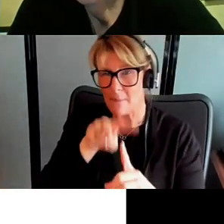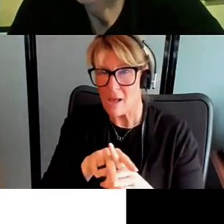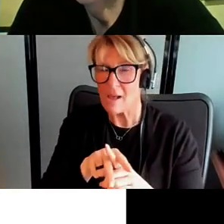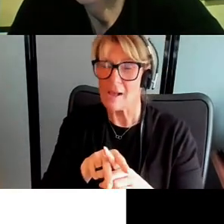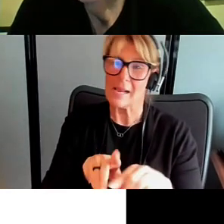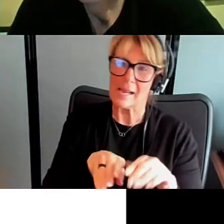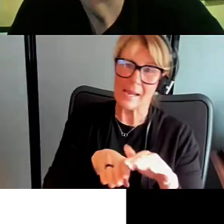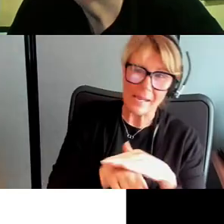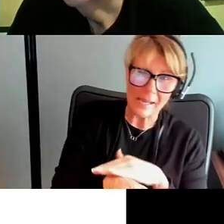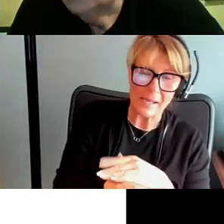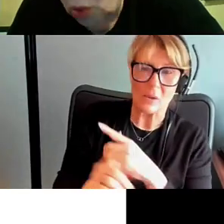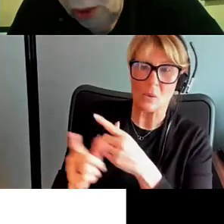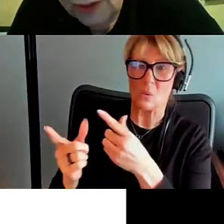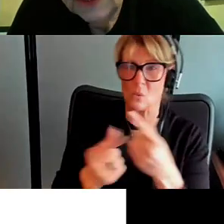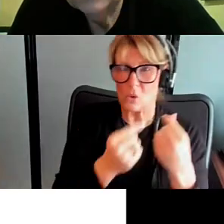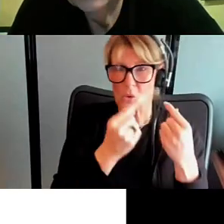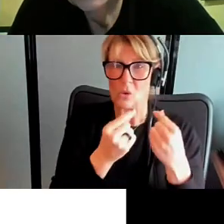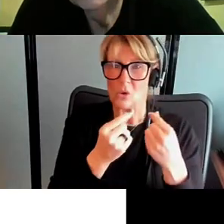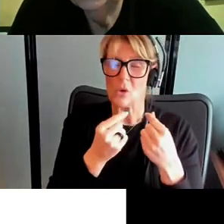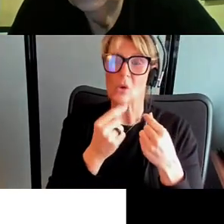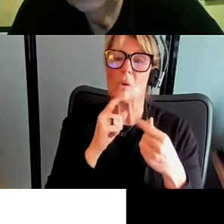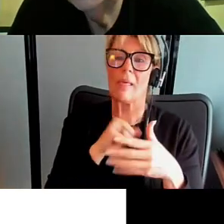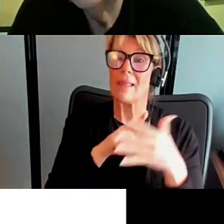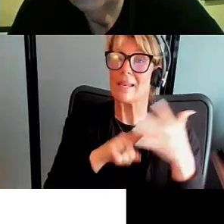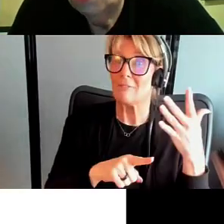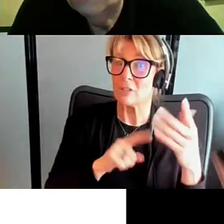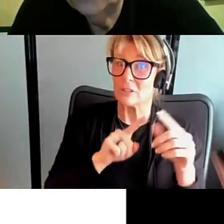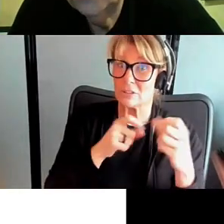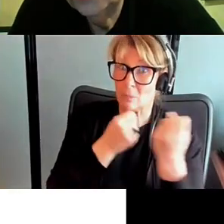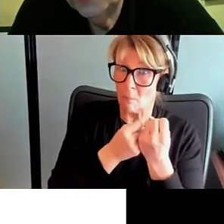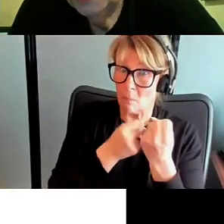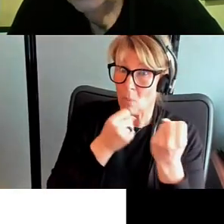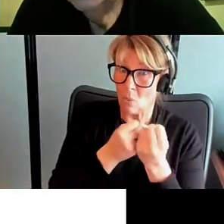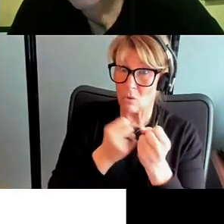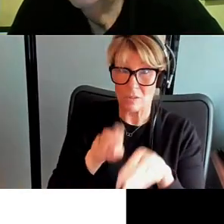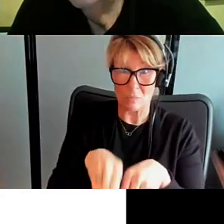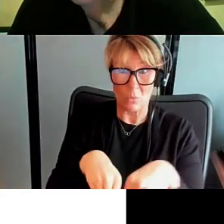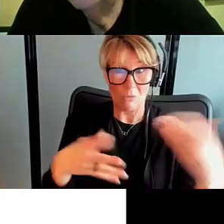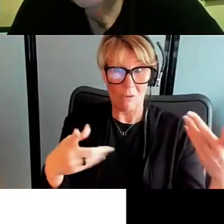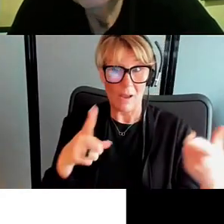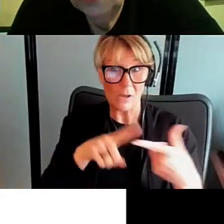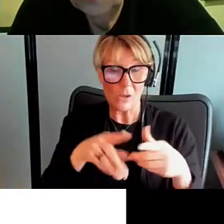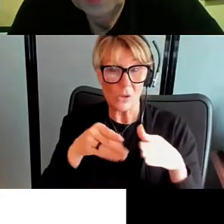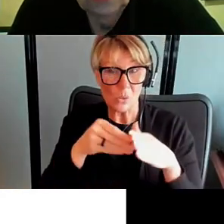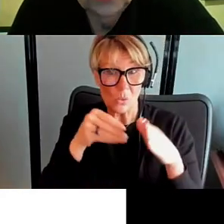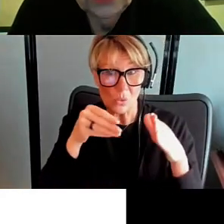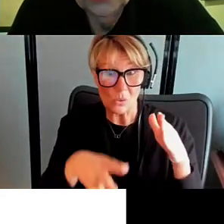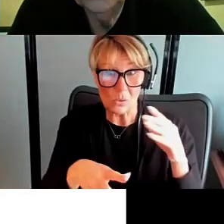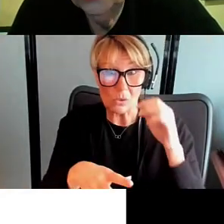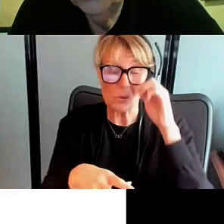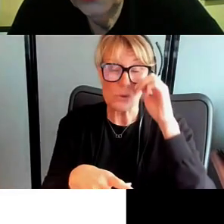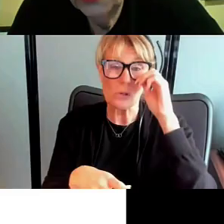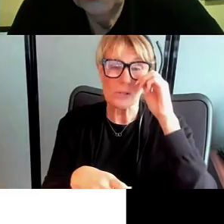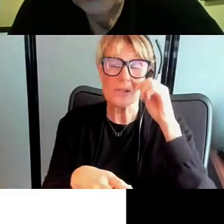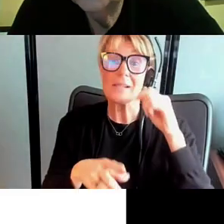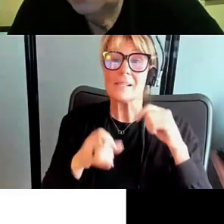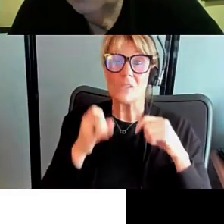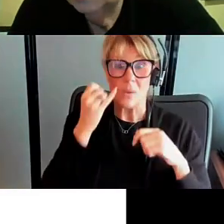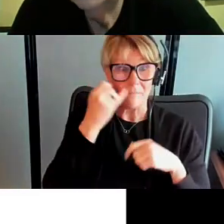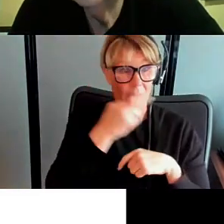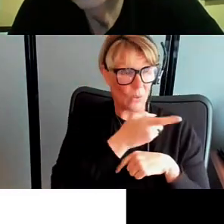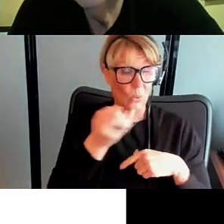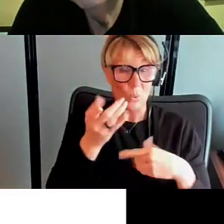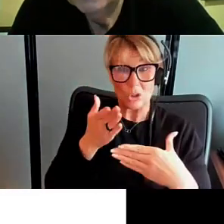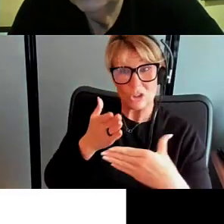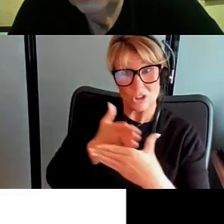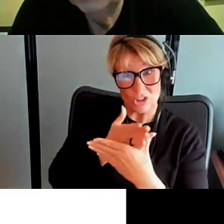how that all the supports that the colleges offered. And if you shared that with your learners who were